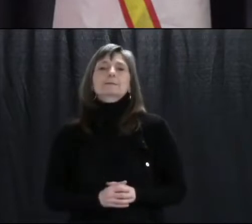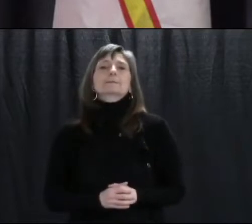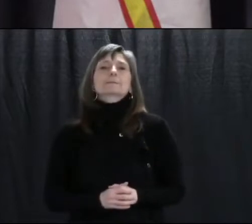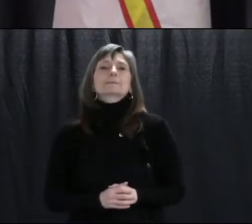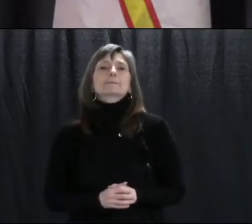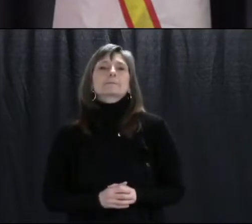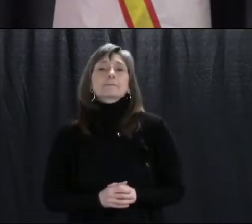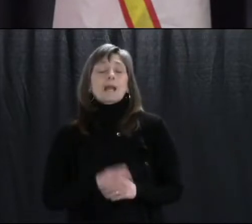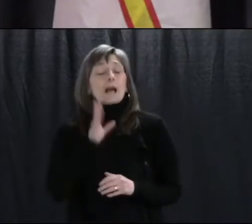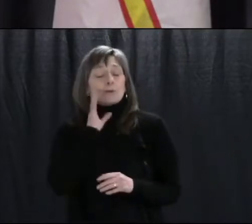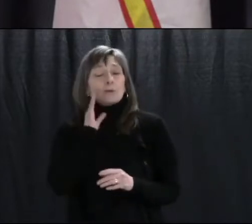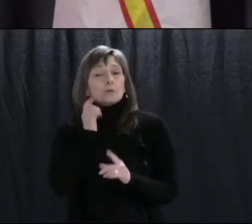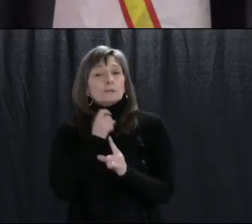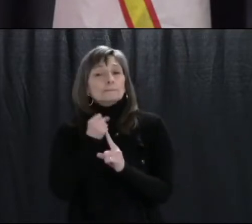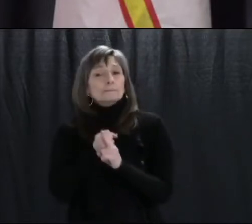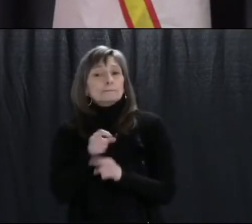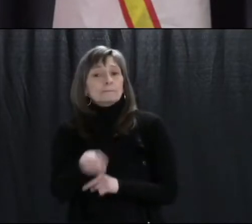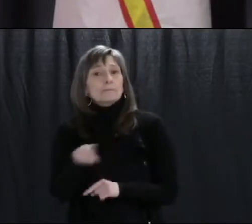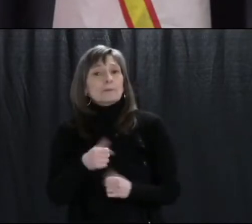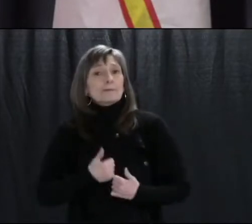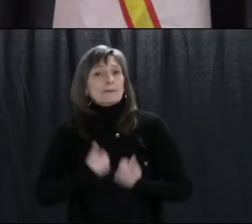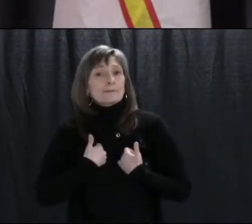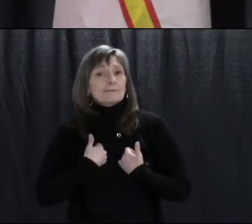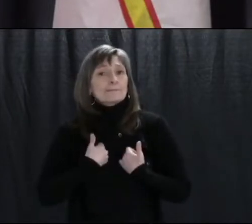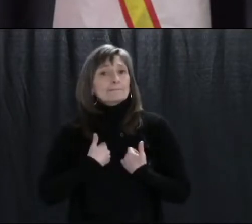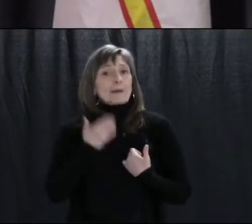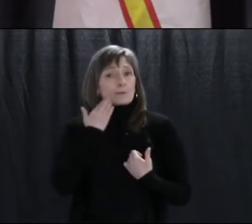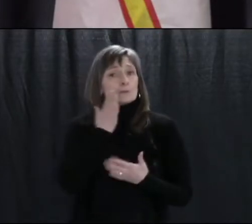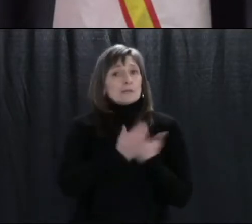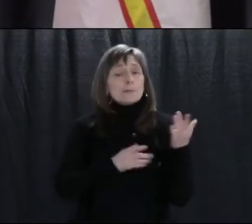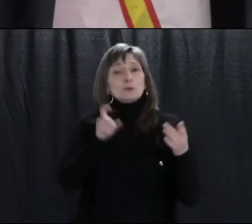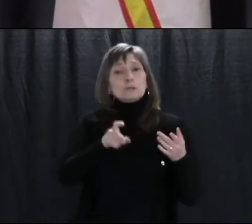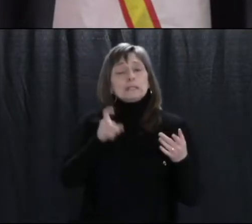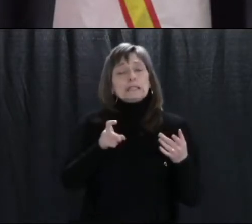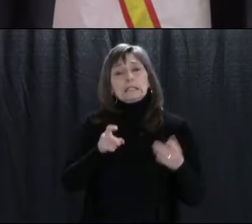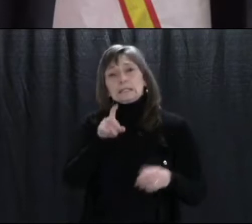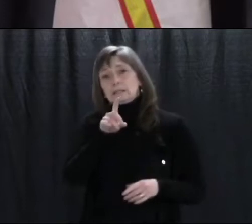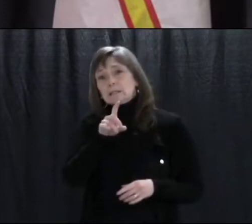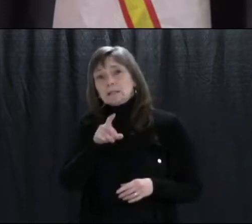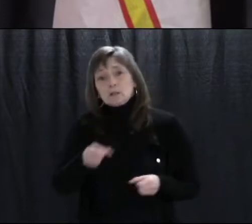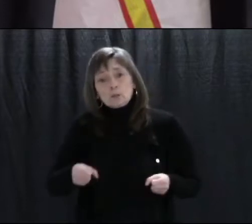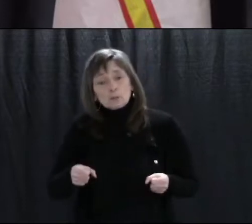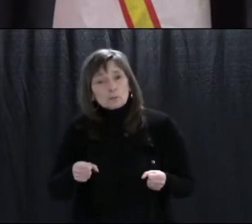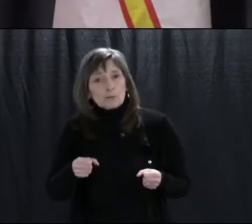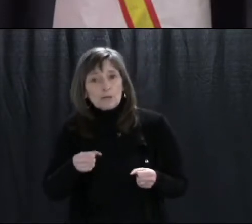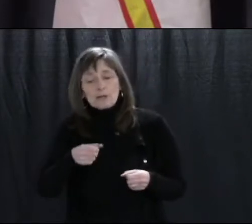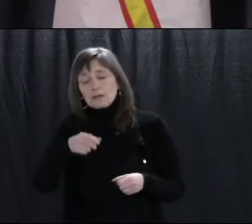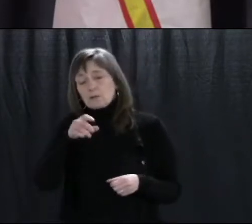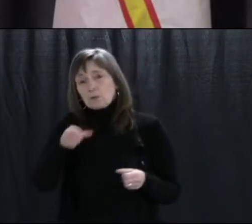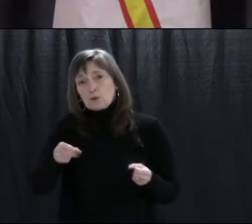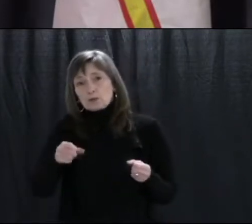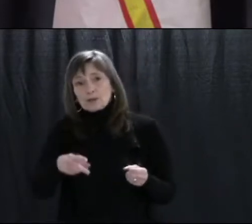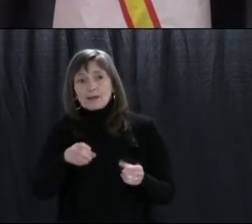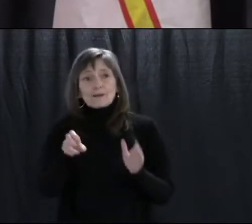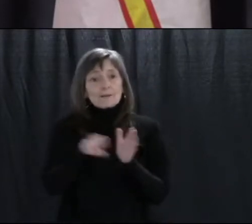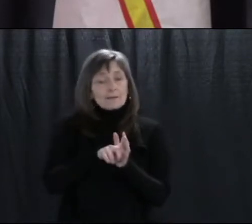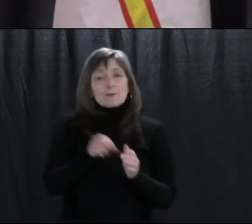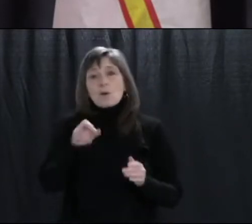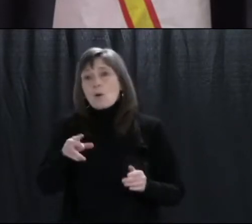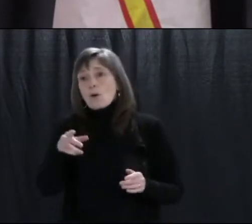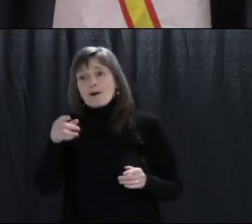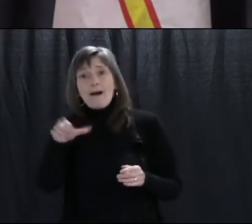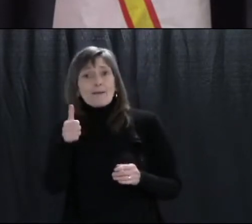for those who require accessible transportation. Personal services, as has been mentioned, are already closed.